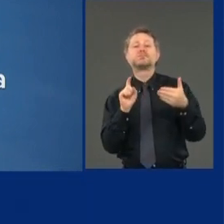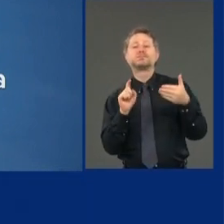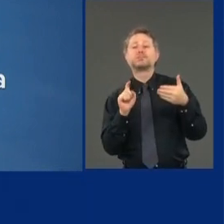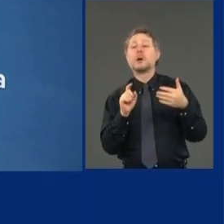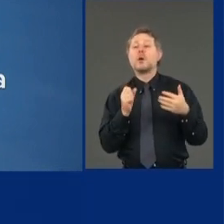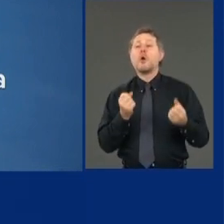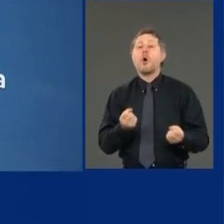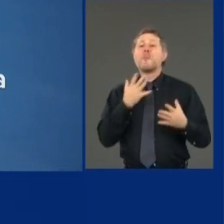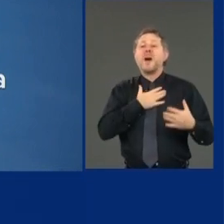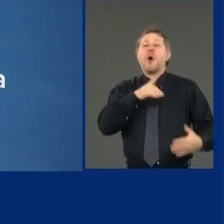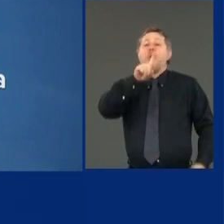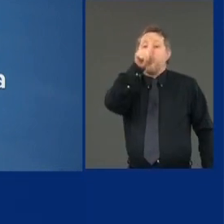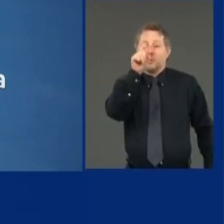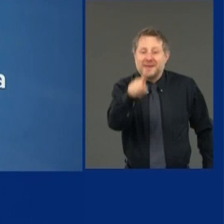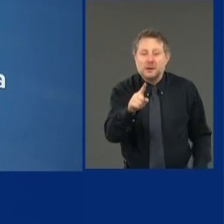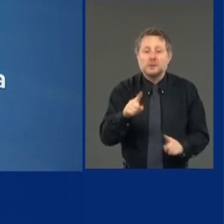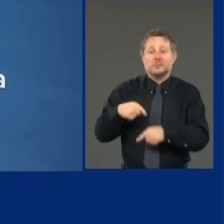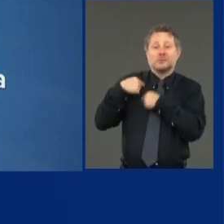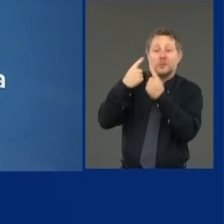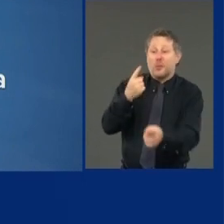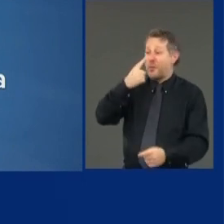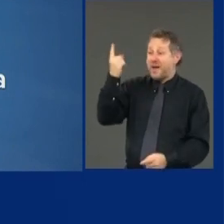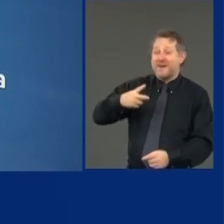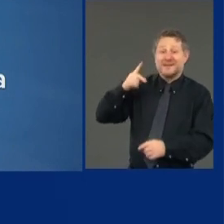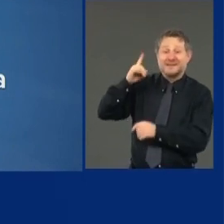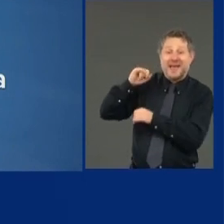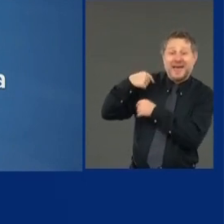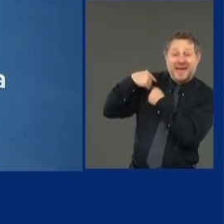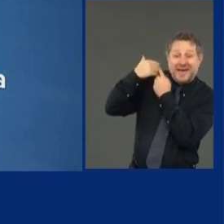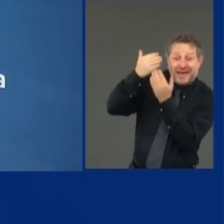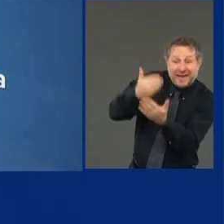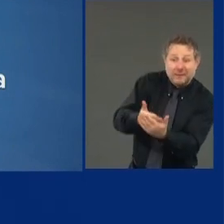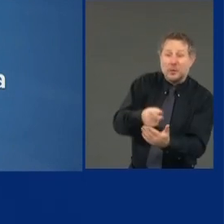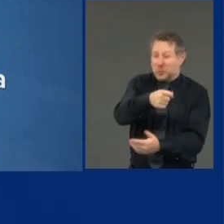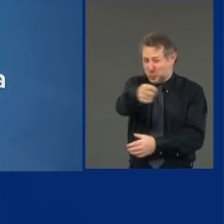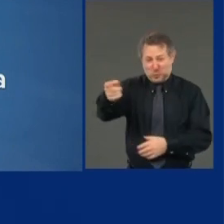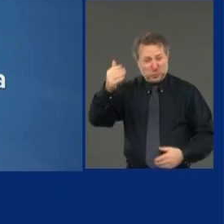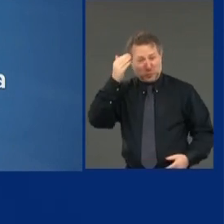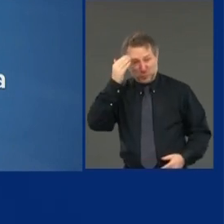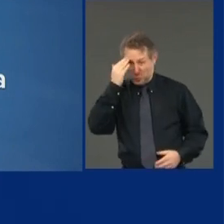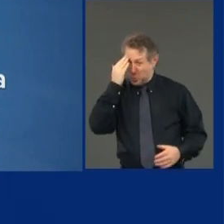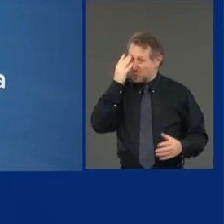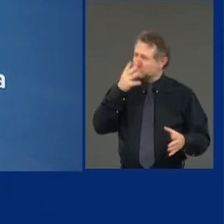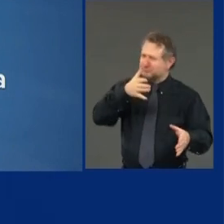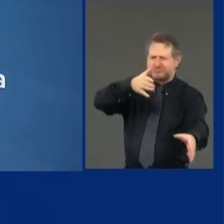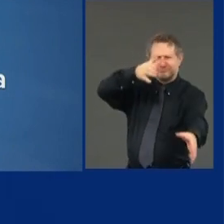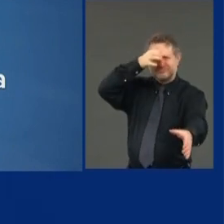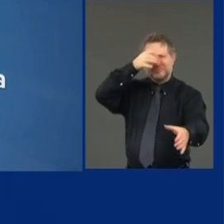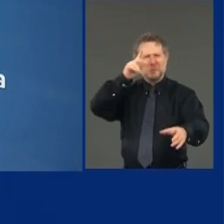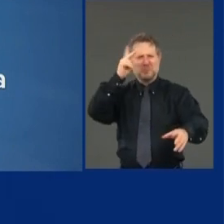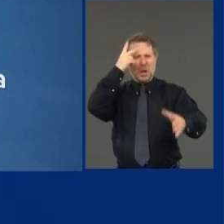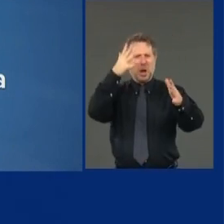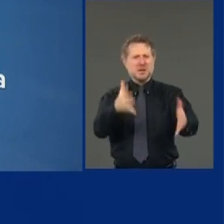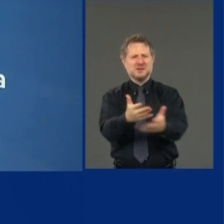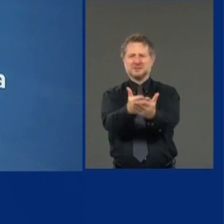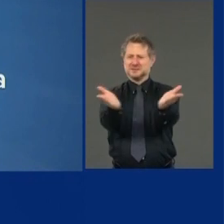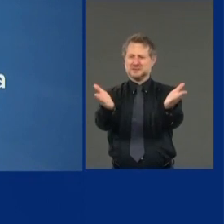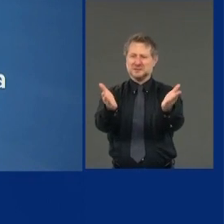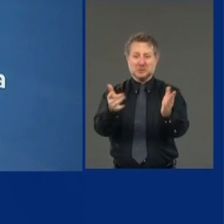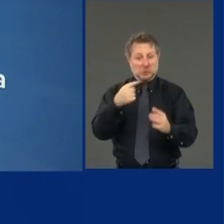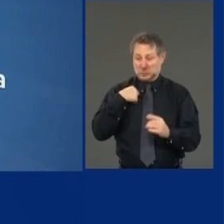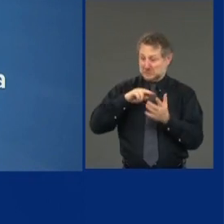over 2.5 days, you're all political geniuses. Over 2.5